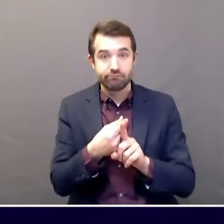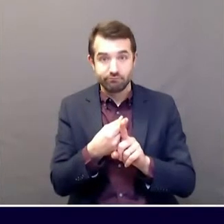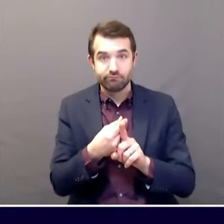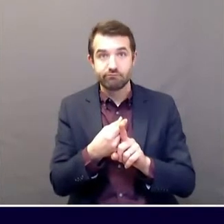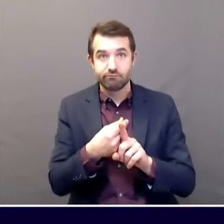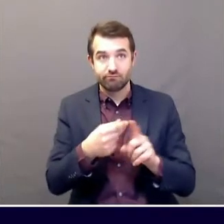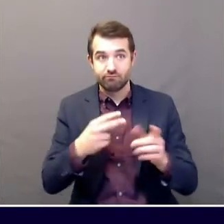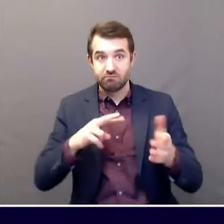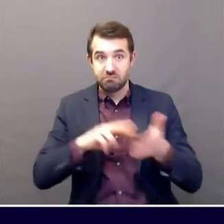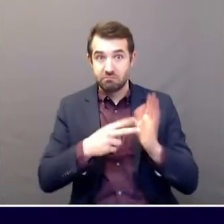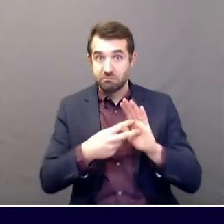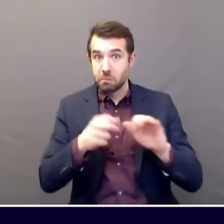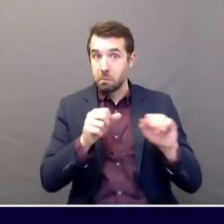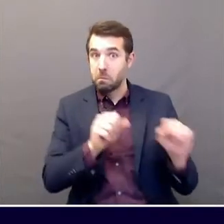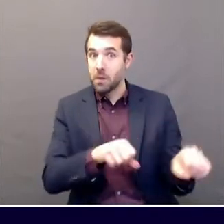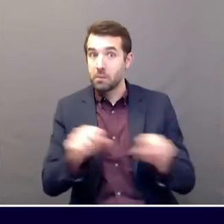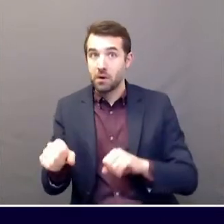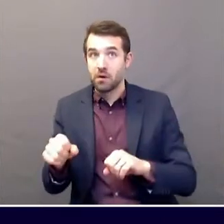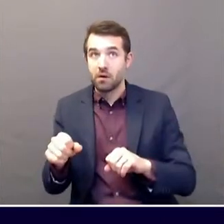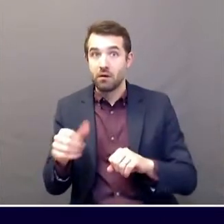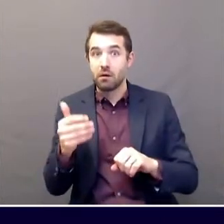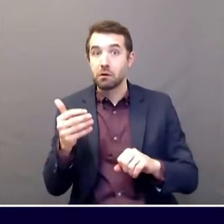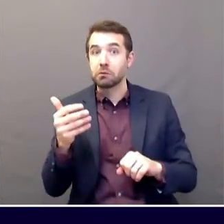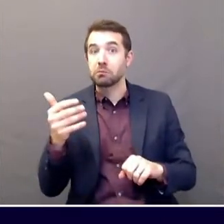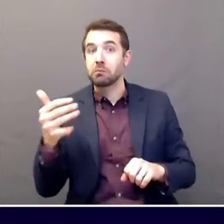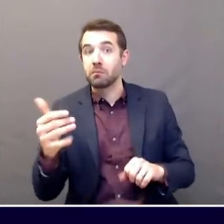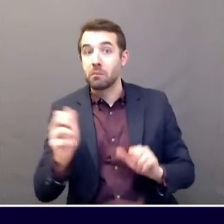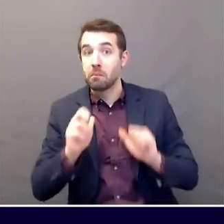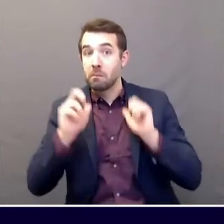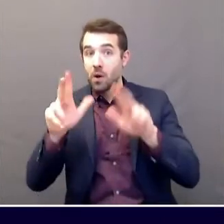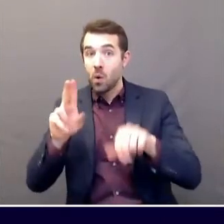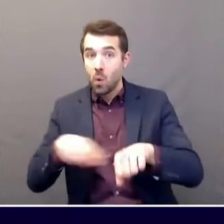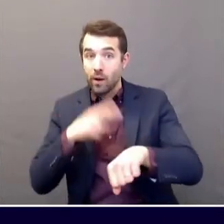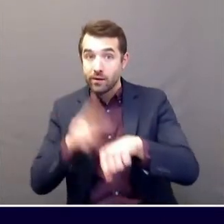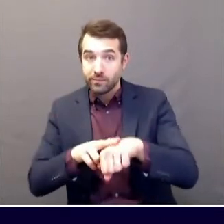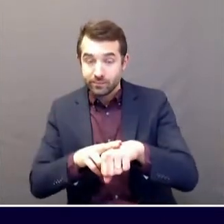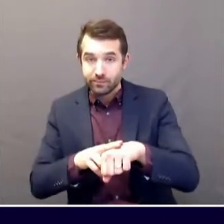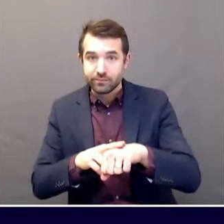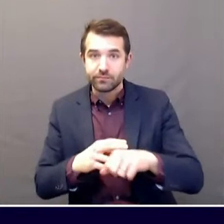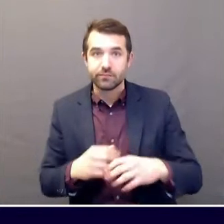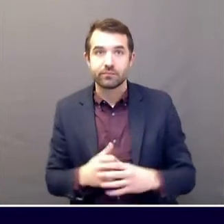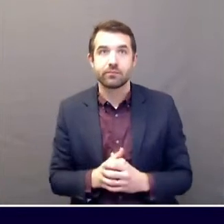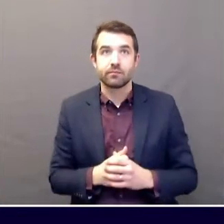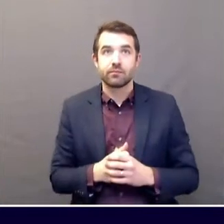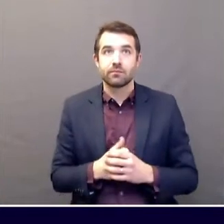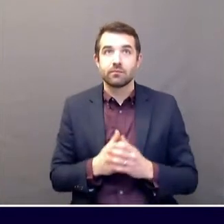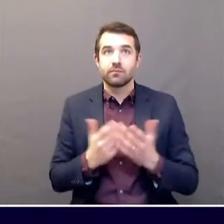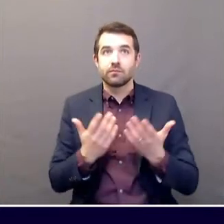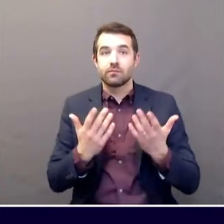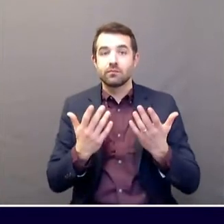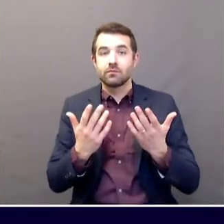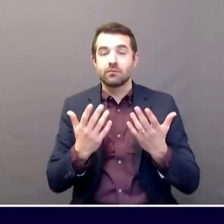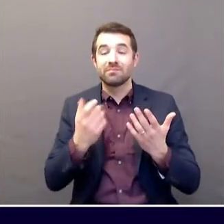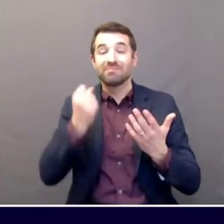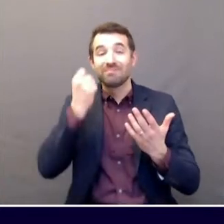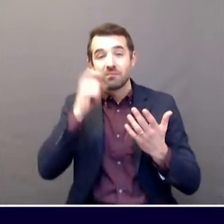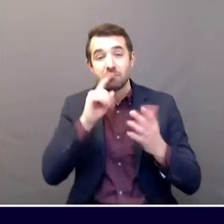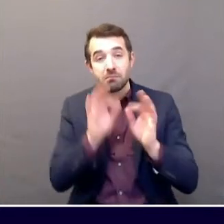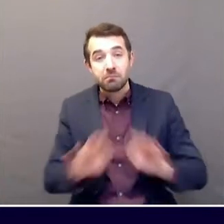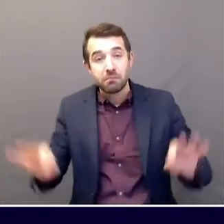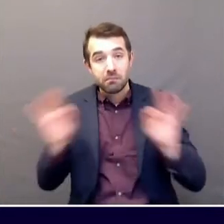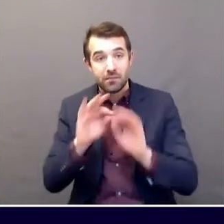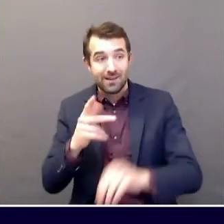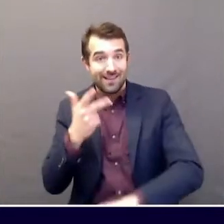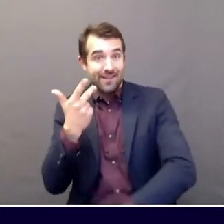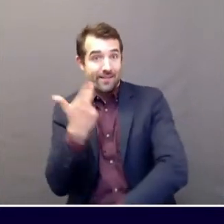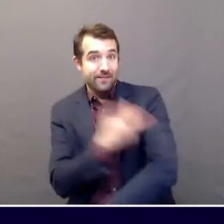back to normal, the process itself of being vaccinated is still one where we want to make sure you're not getting infected. So even